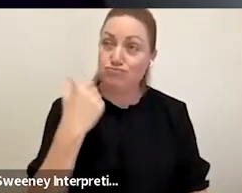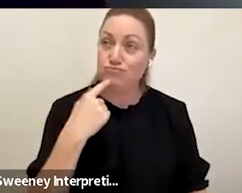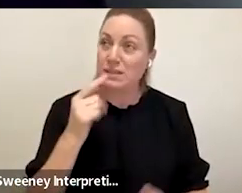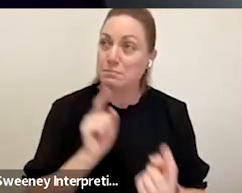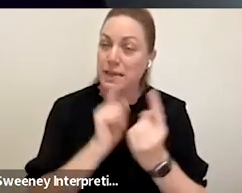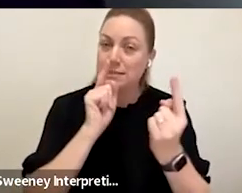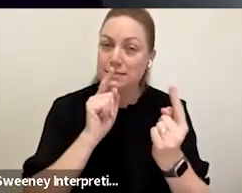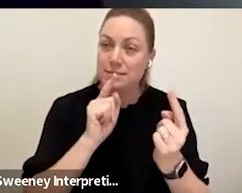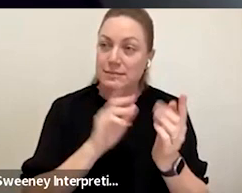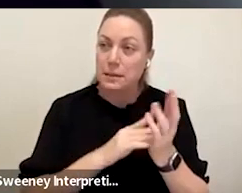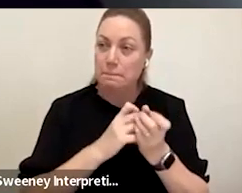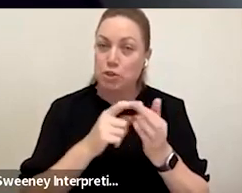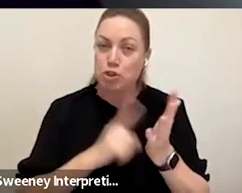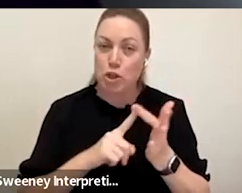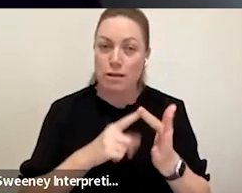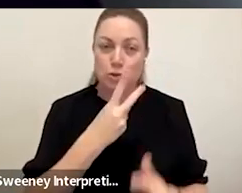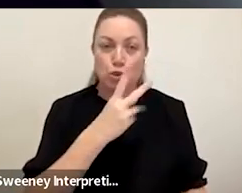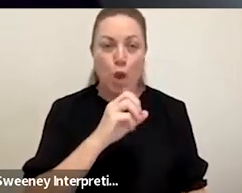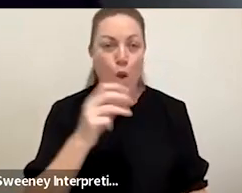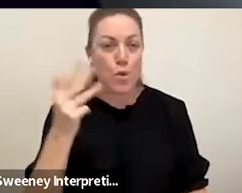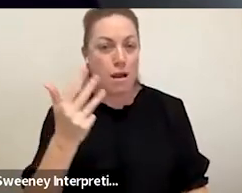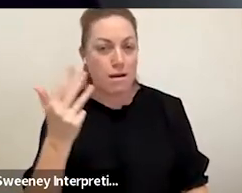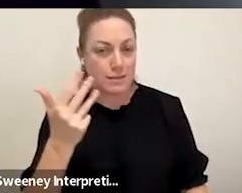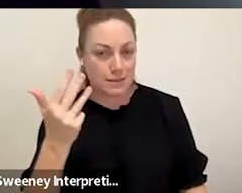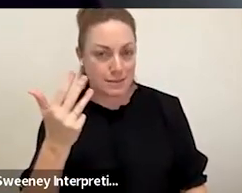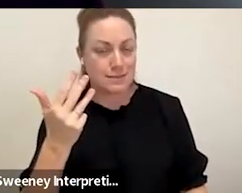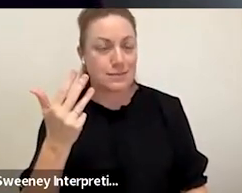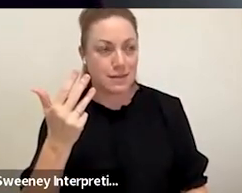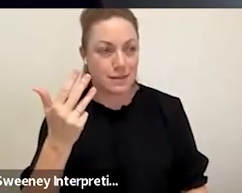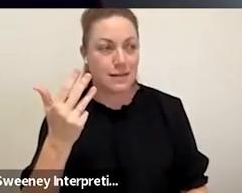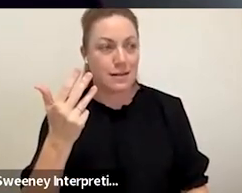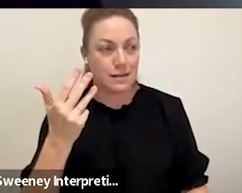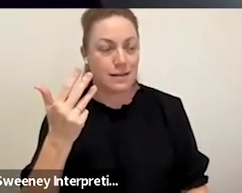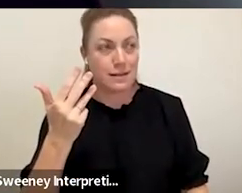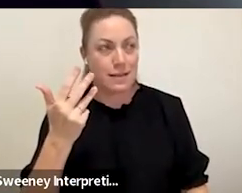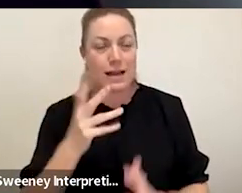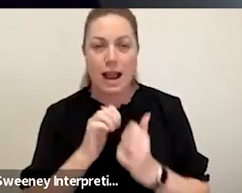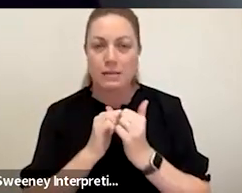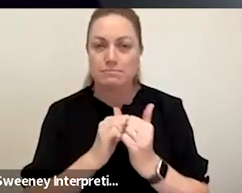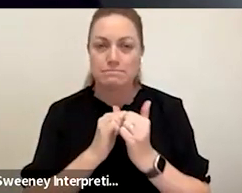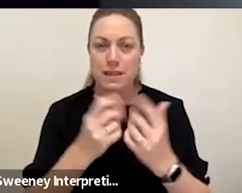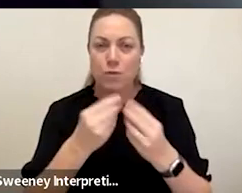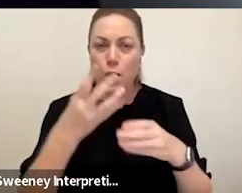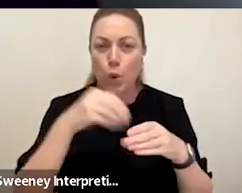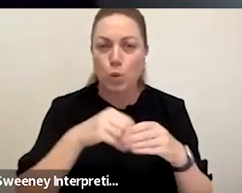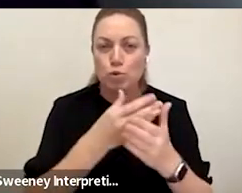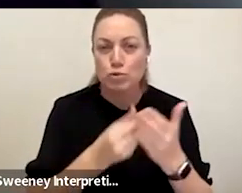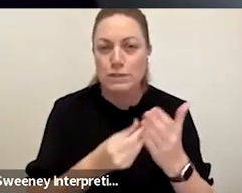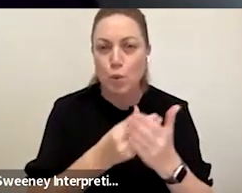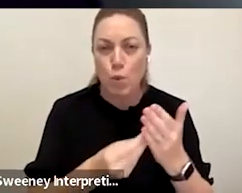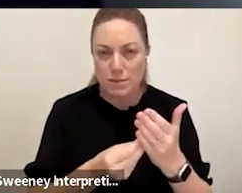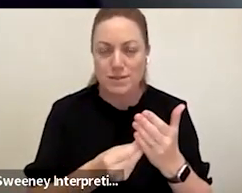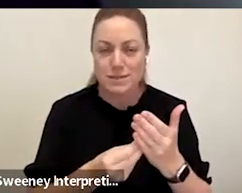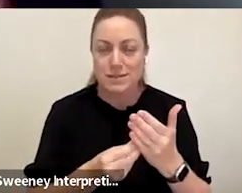Michelle in 2019 and got through the Collaborating for Inclusion resources back then. So I've